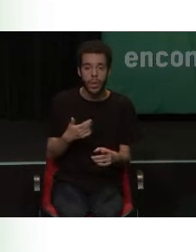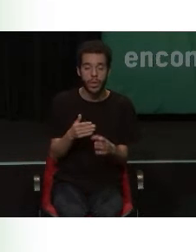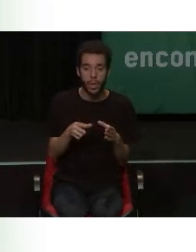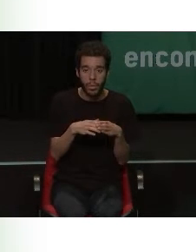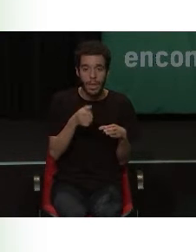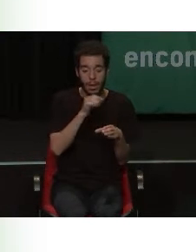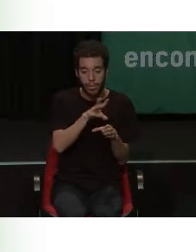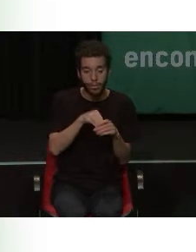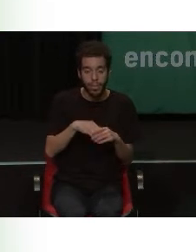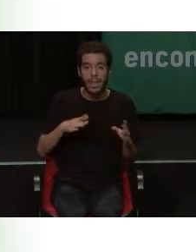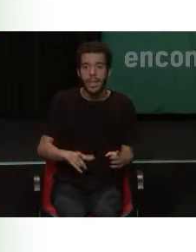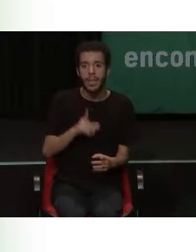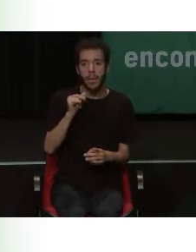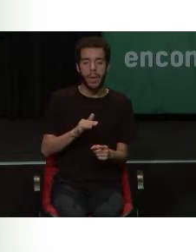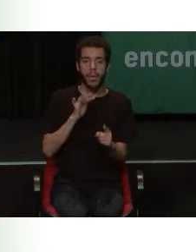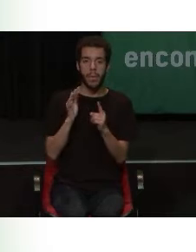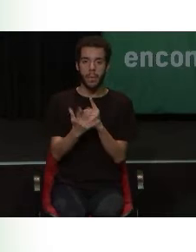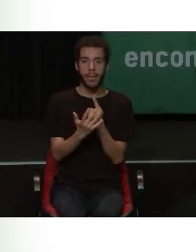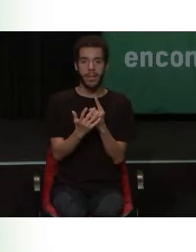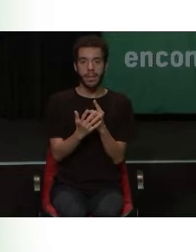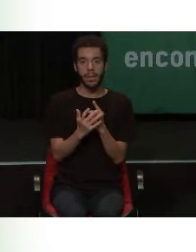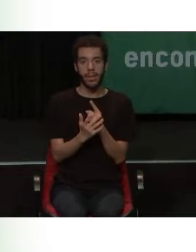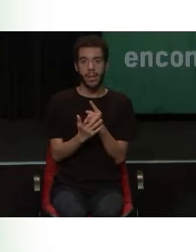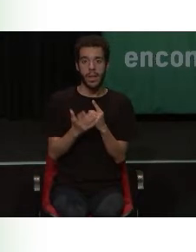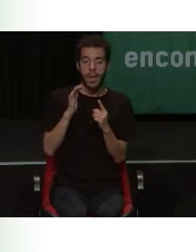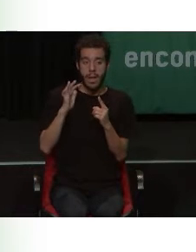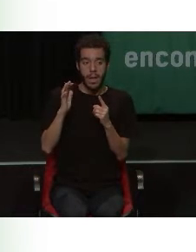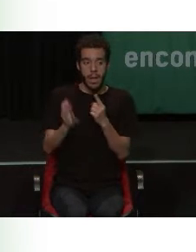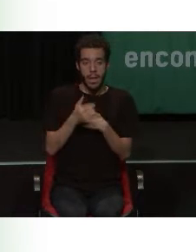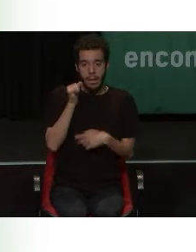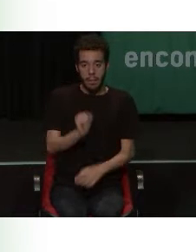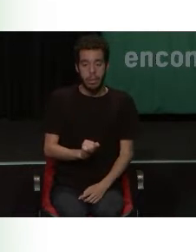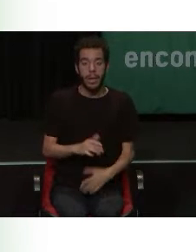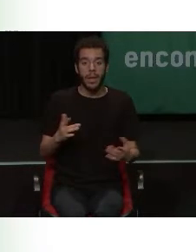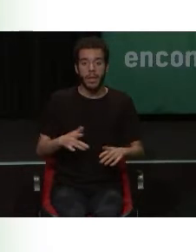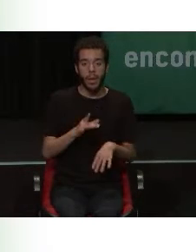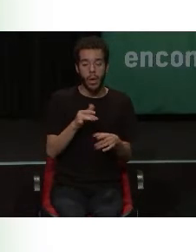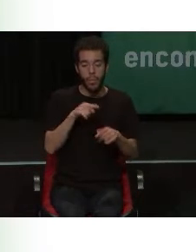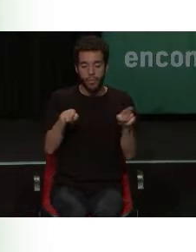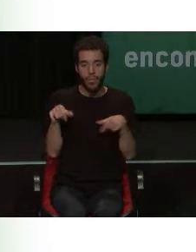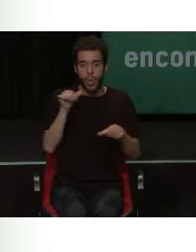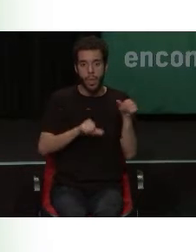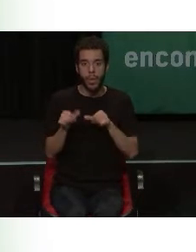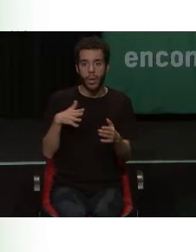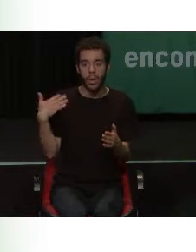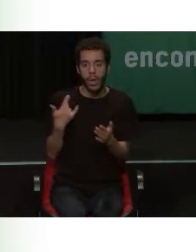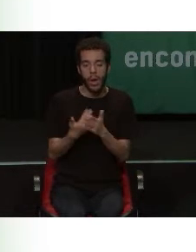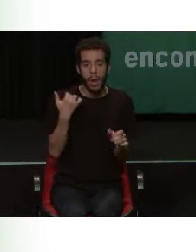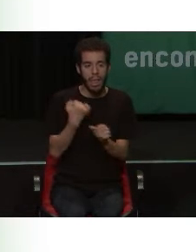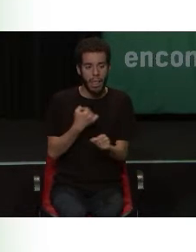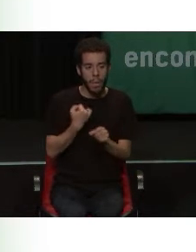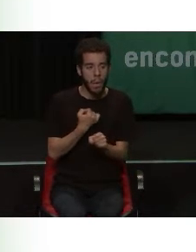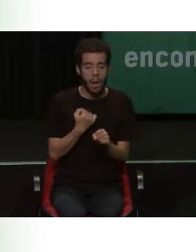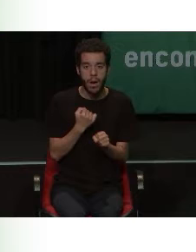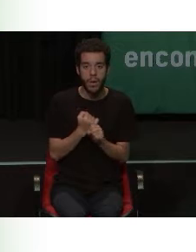and for individuals in the community. Also, the environment, including all this dynamic.